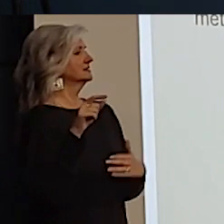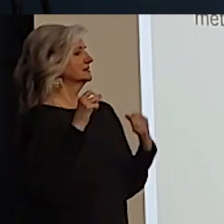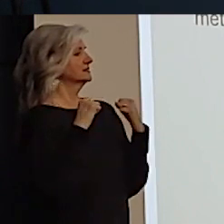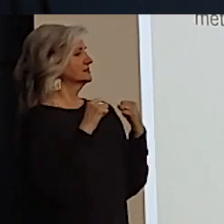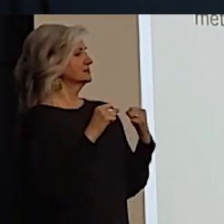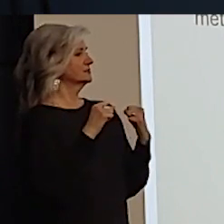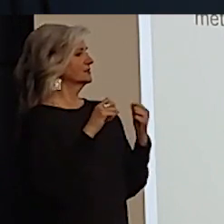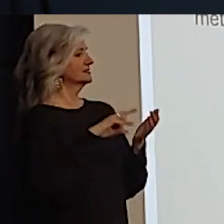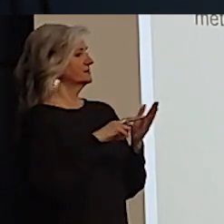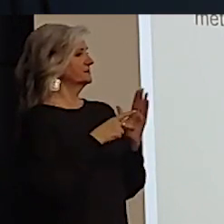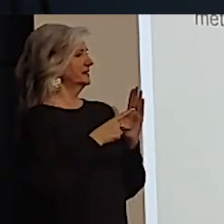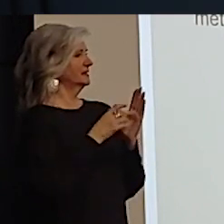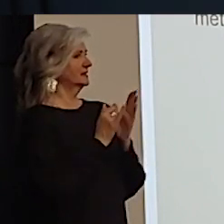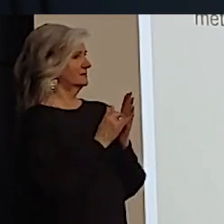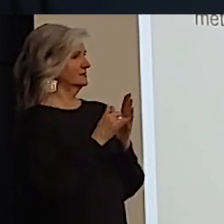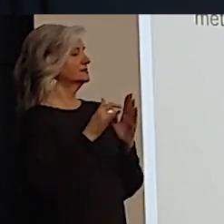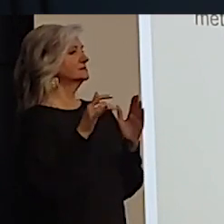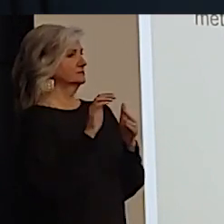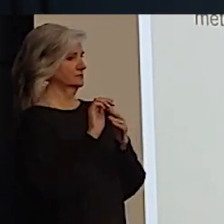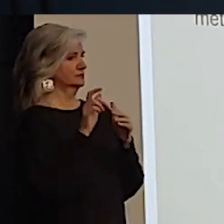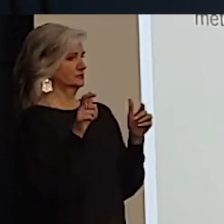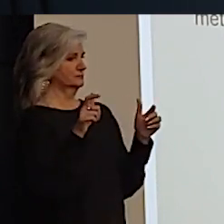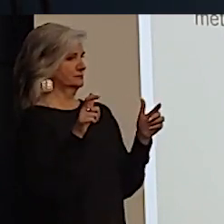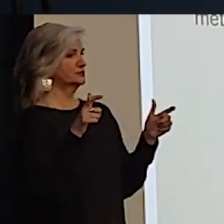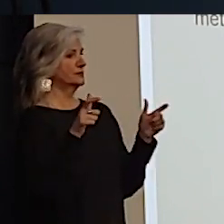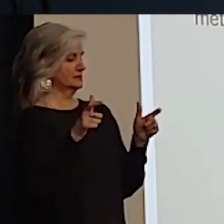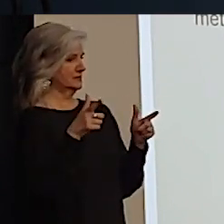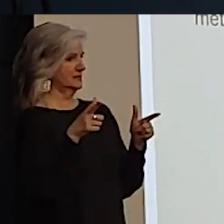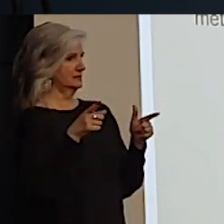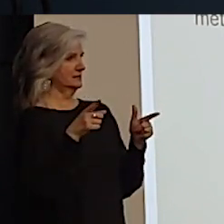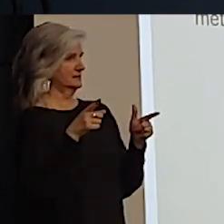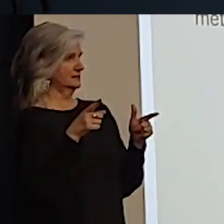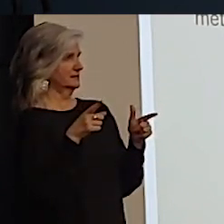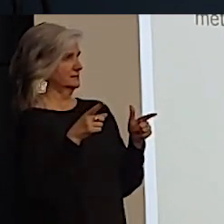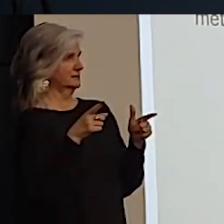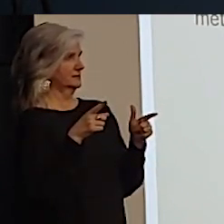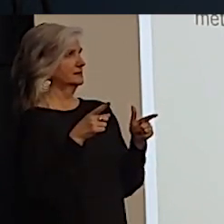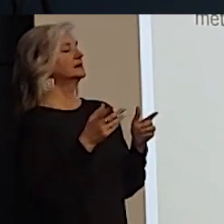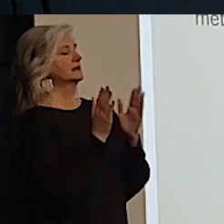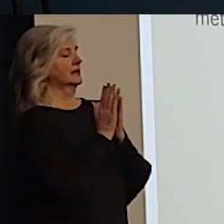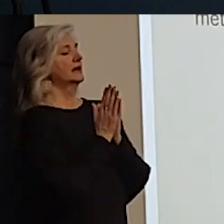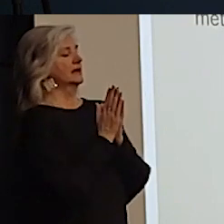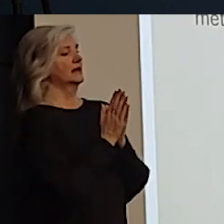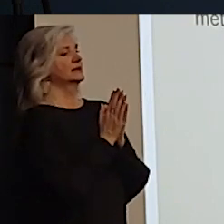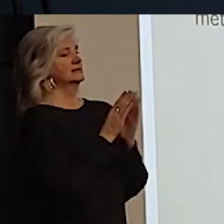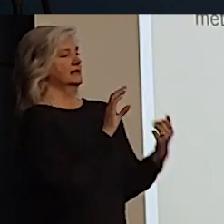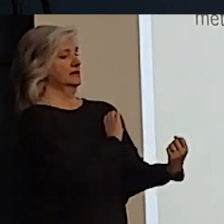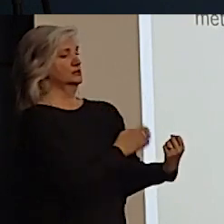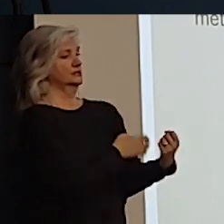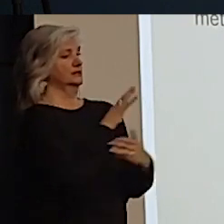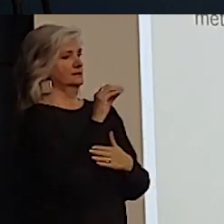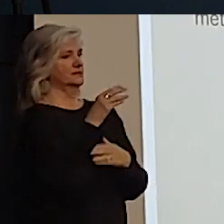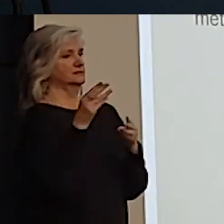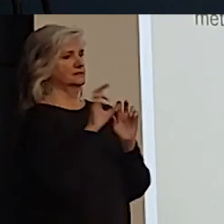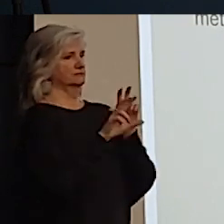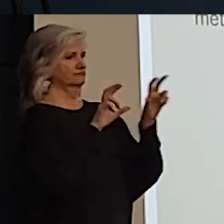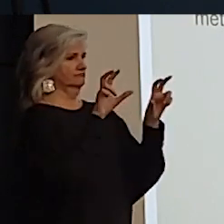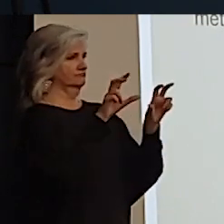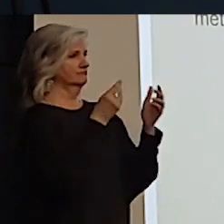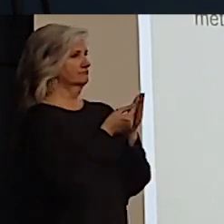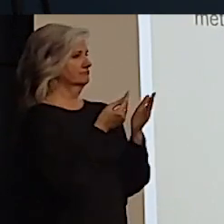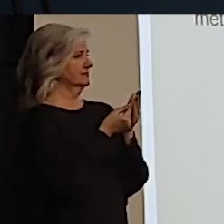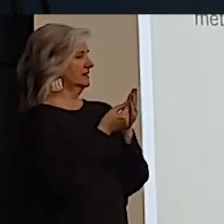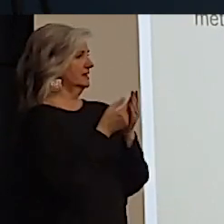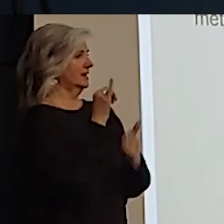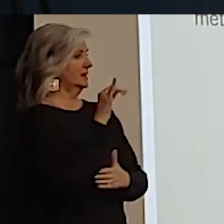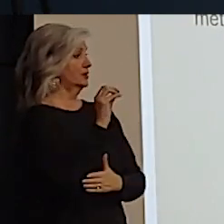standing, meaning that was directing utility companies to invest a certain amount of money in energy efficiency. And for the first time ever, as the